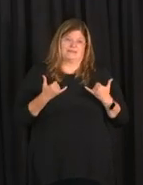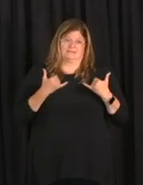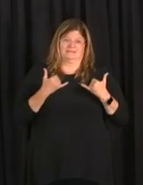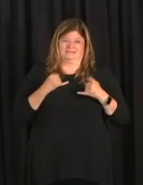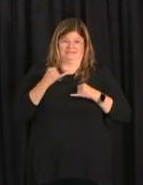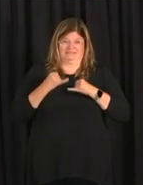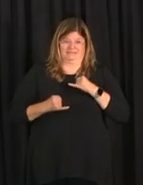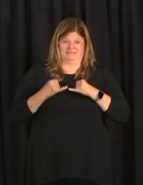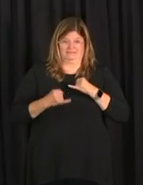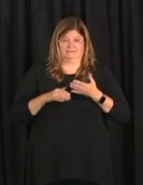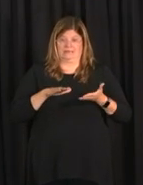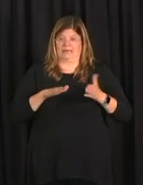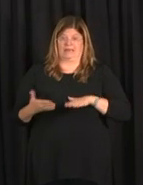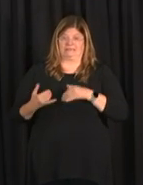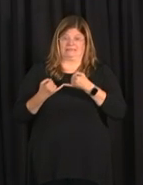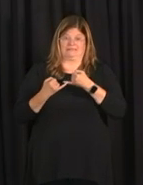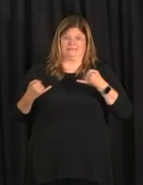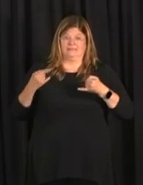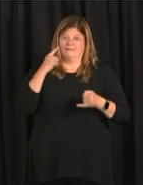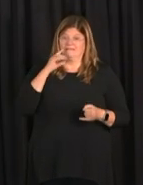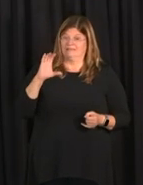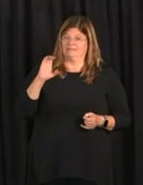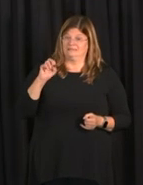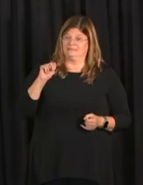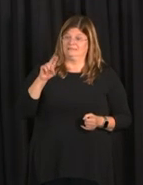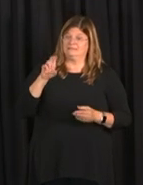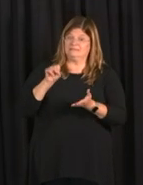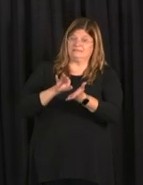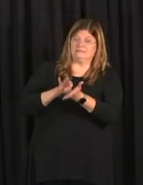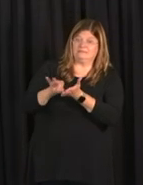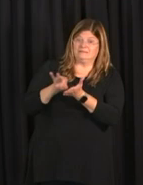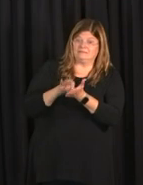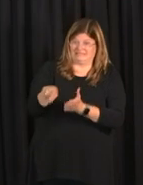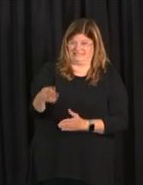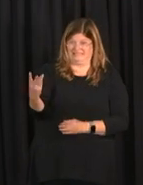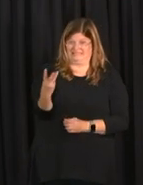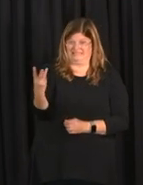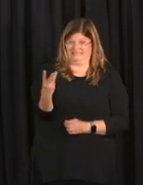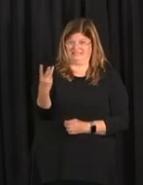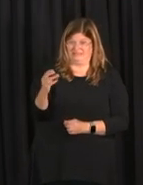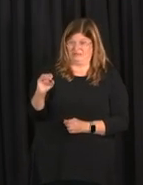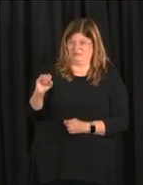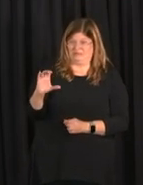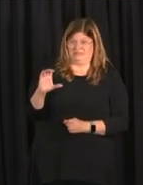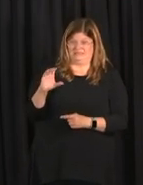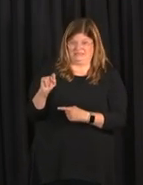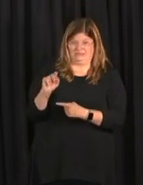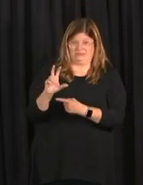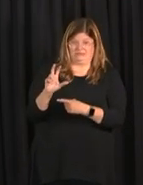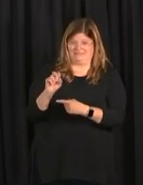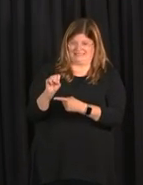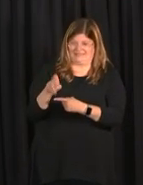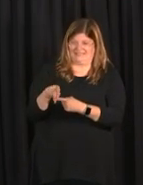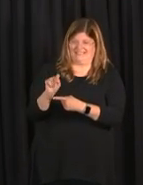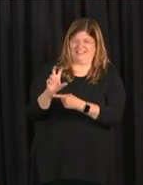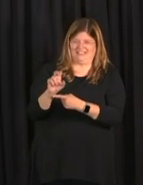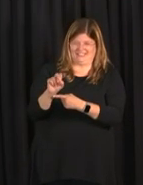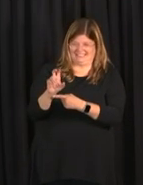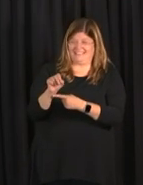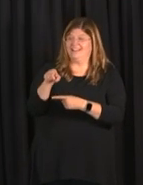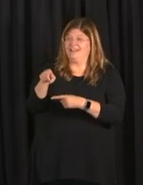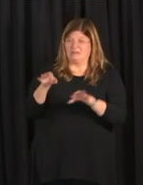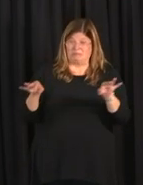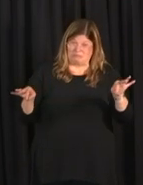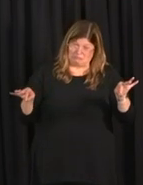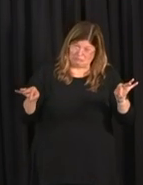finally, the deadline for the census is upon us. It's Wednesday, September 30th. you need to complete